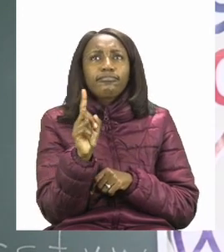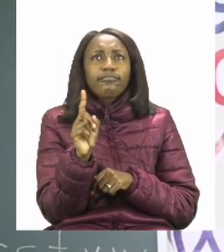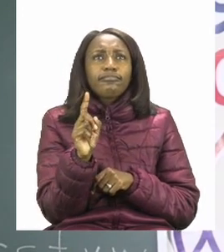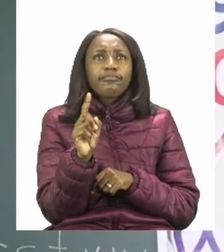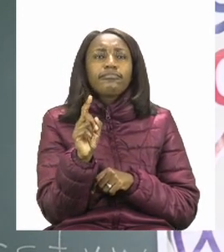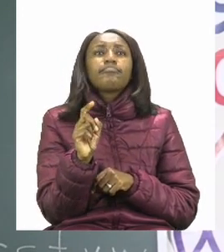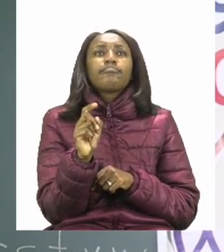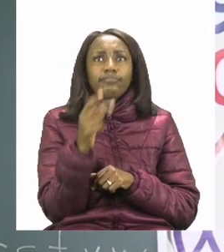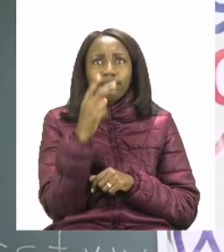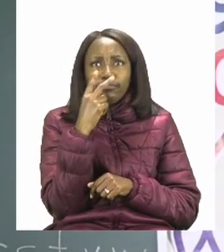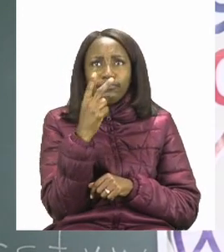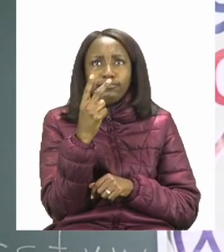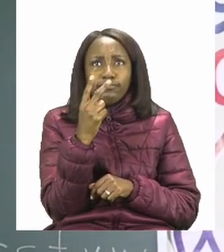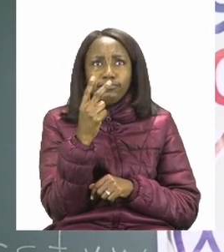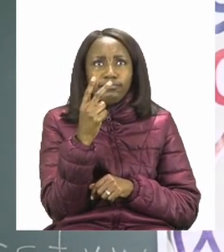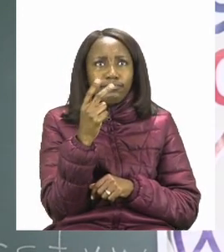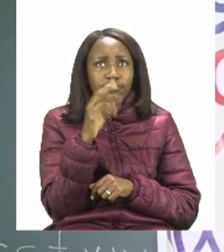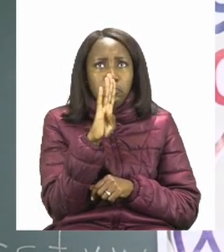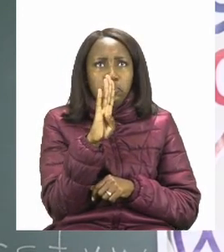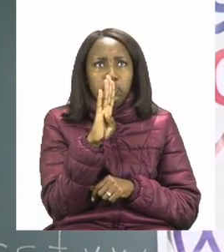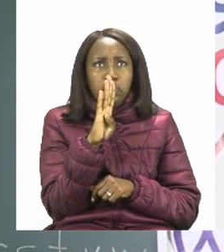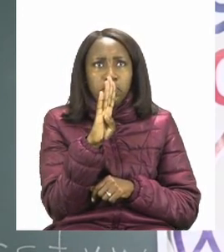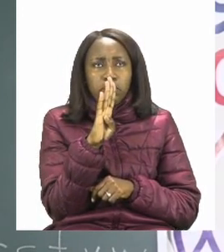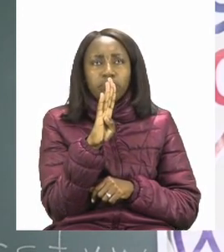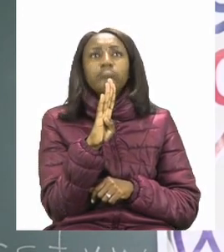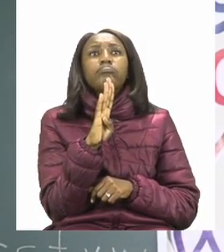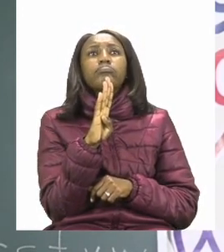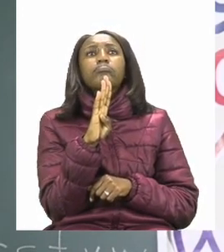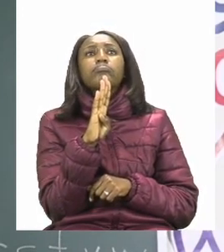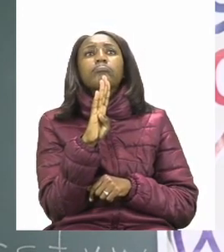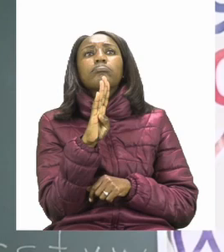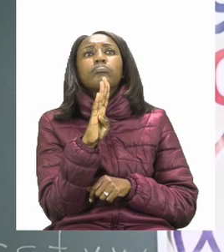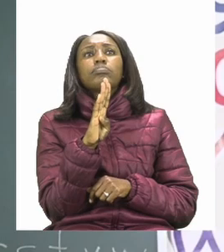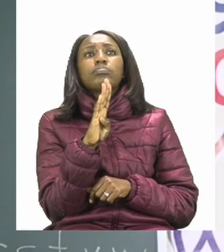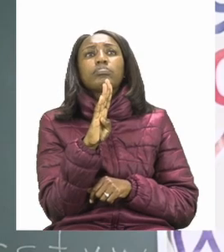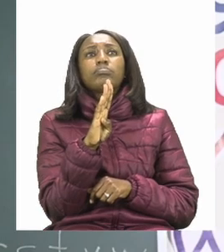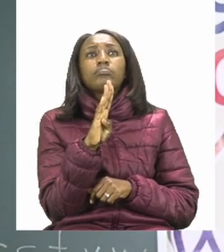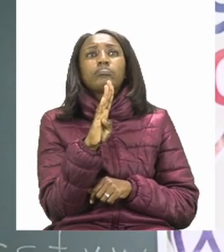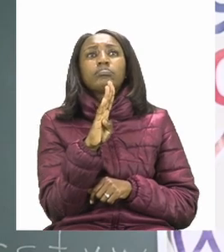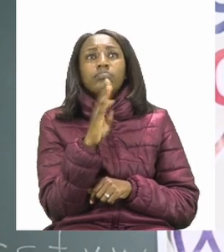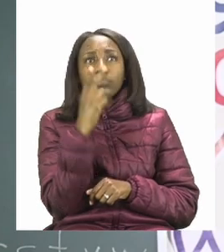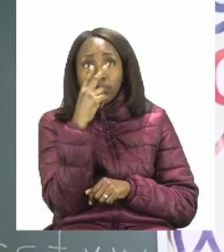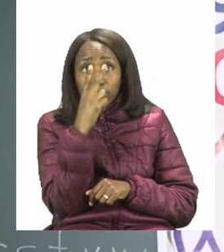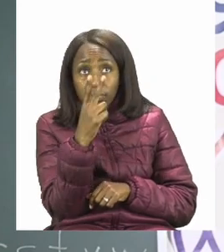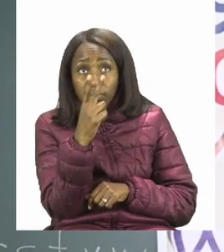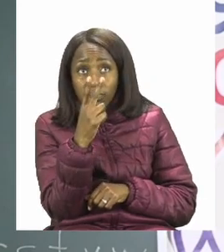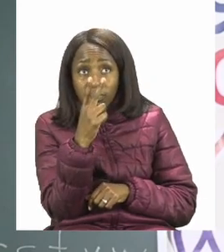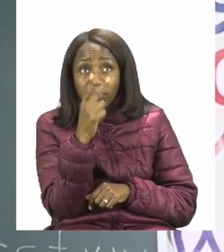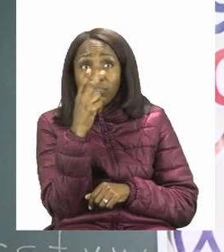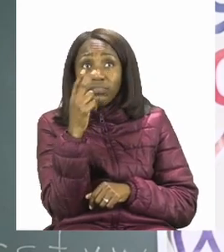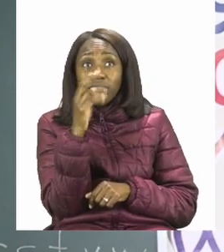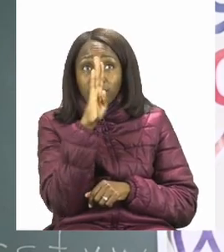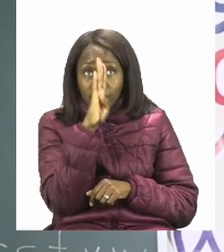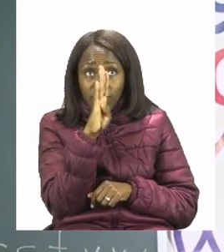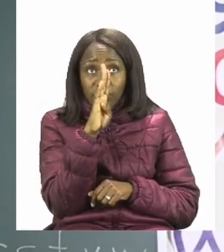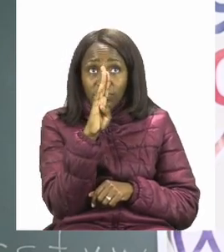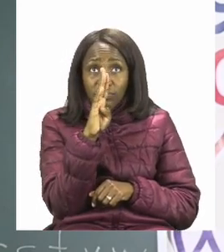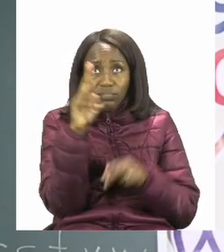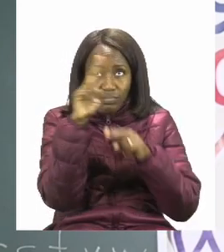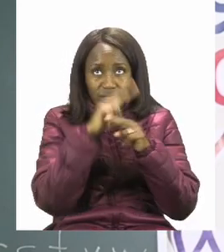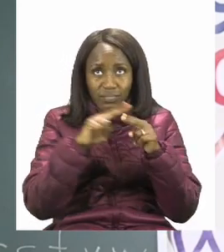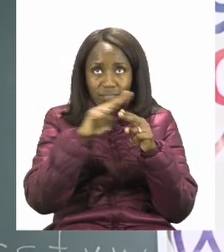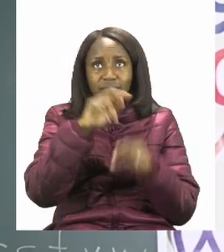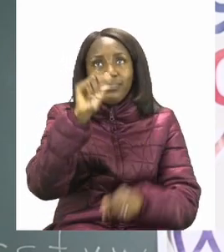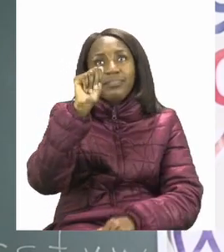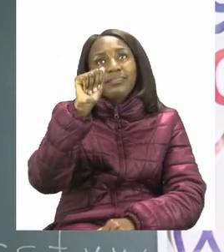last word, and it is a B. So if we take a good look, we can see that B